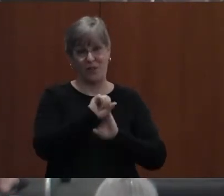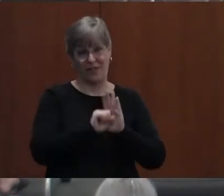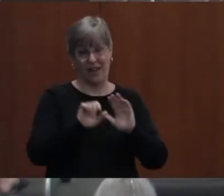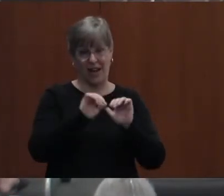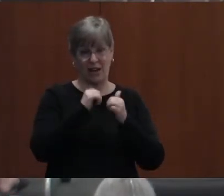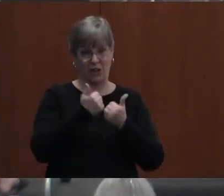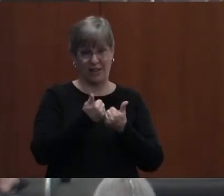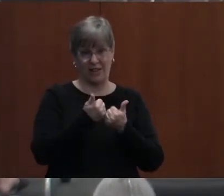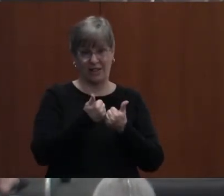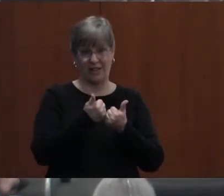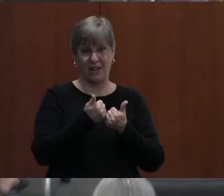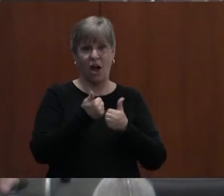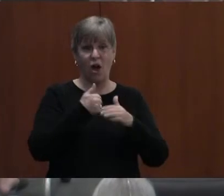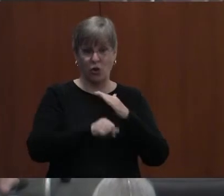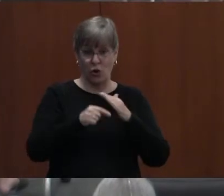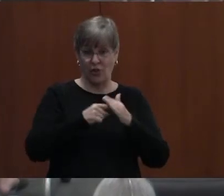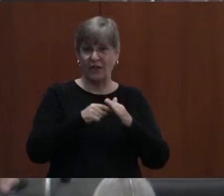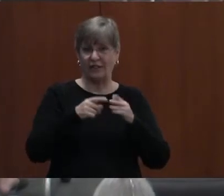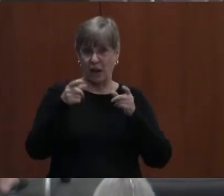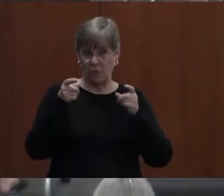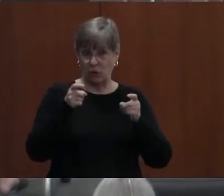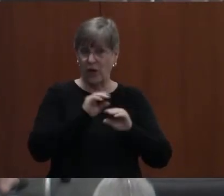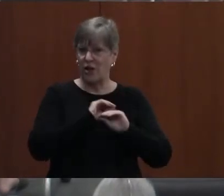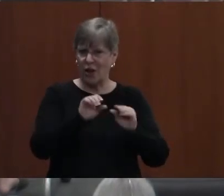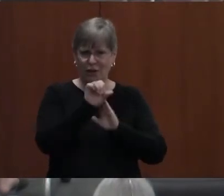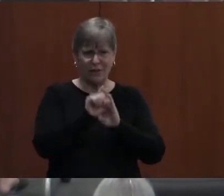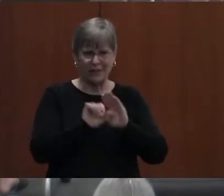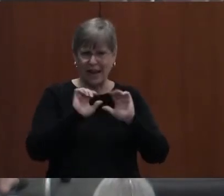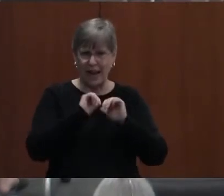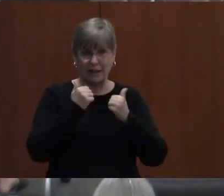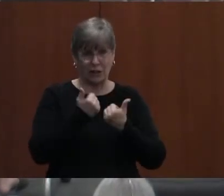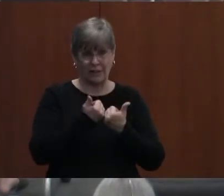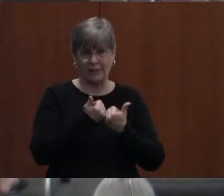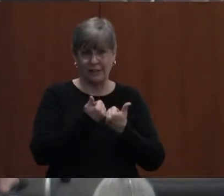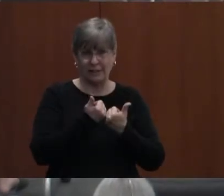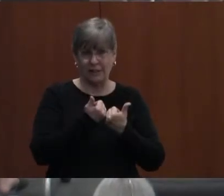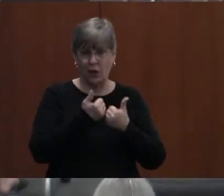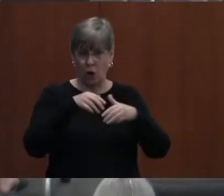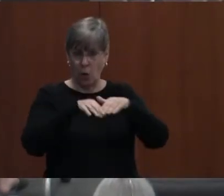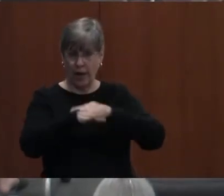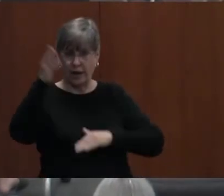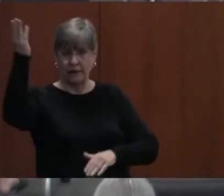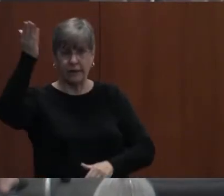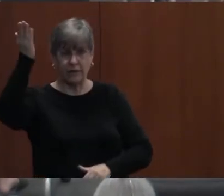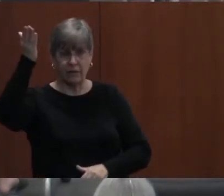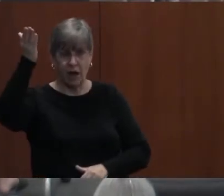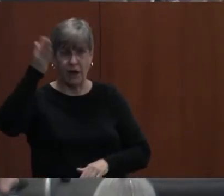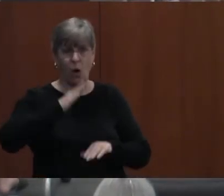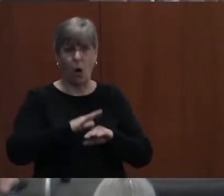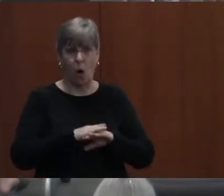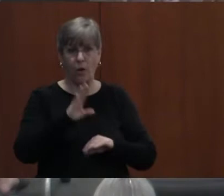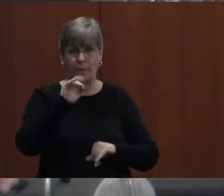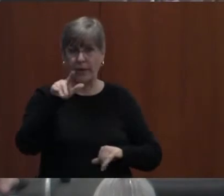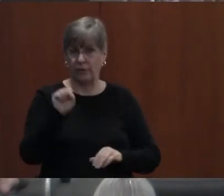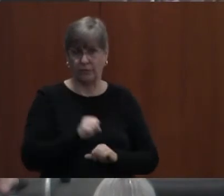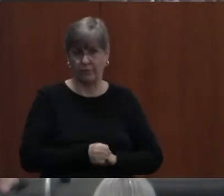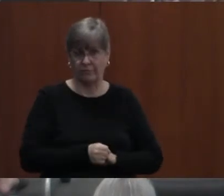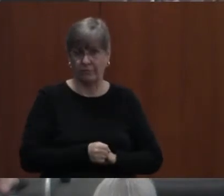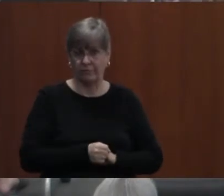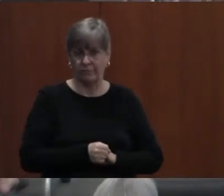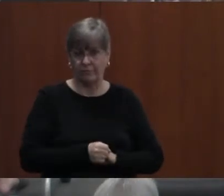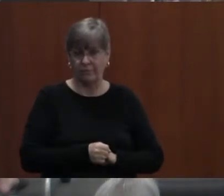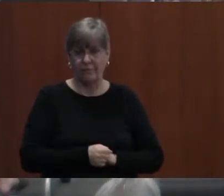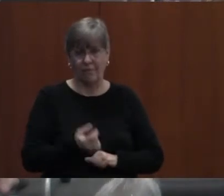agencies, under this administration, none of the state agencies go in and testify on bills,